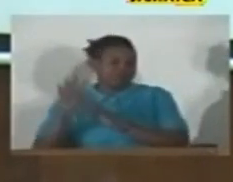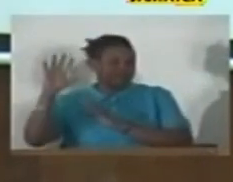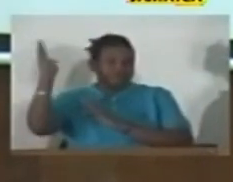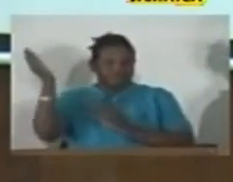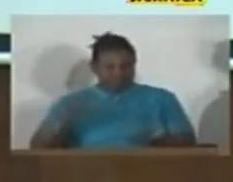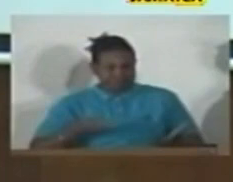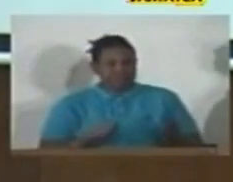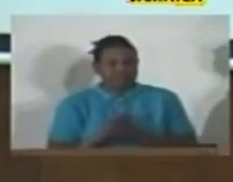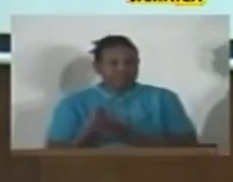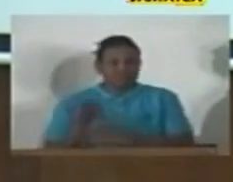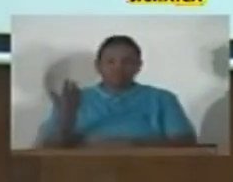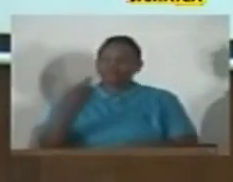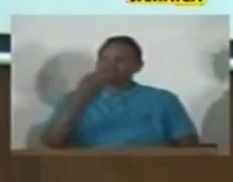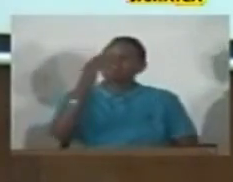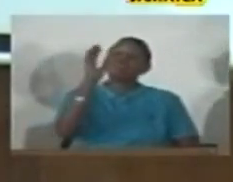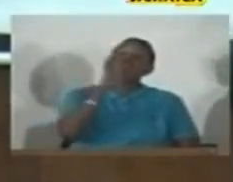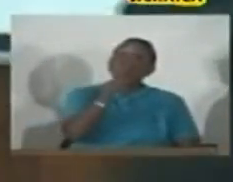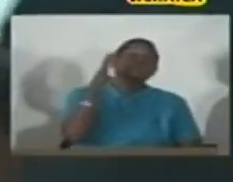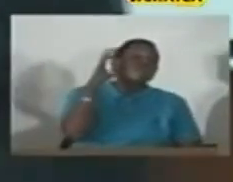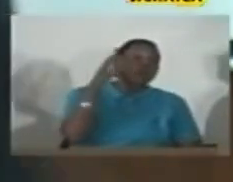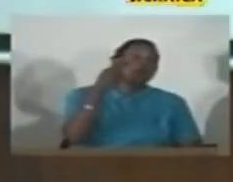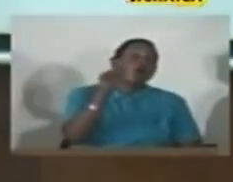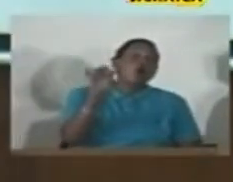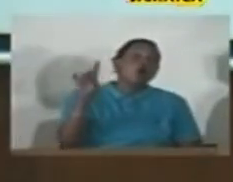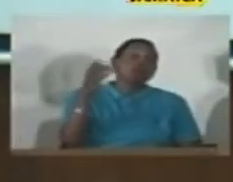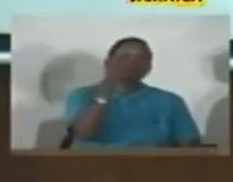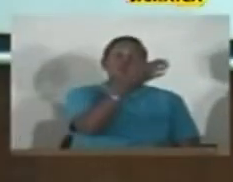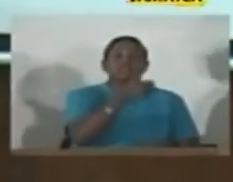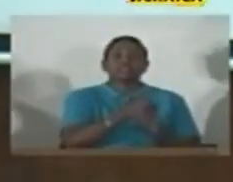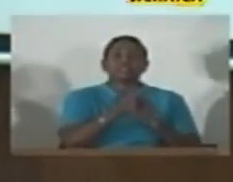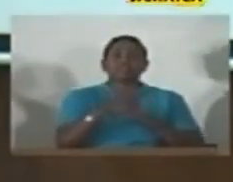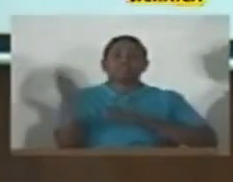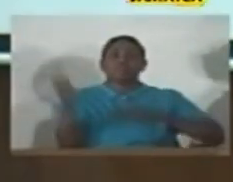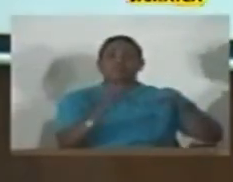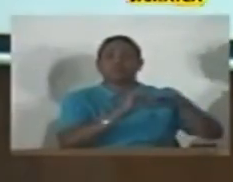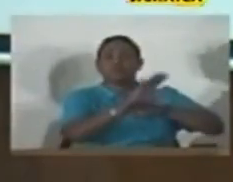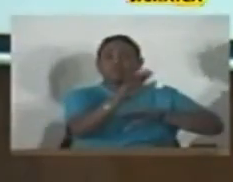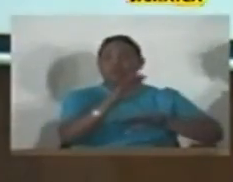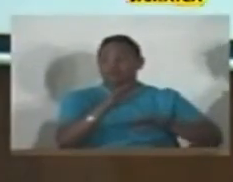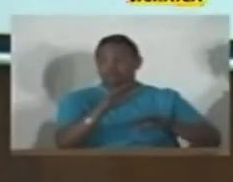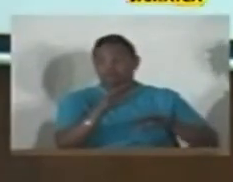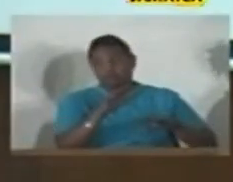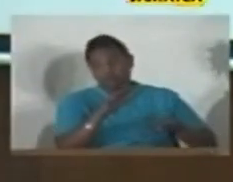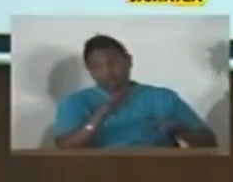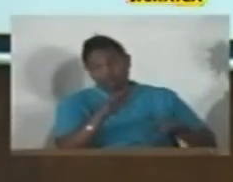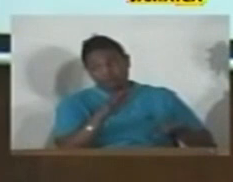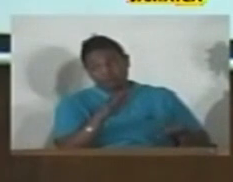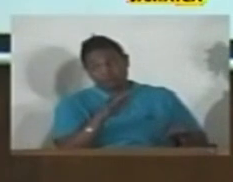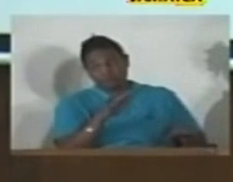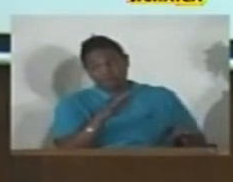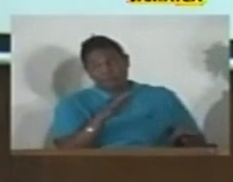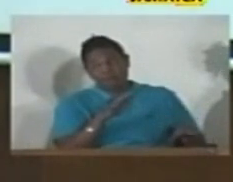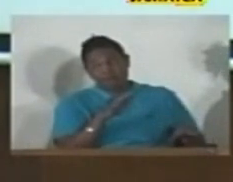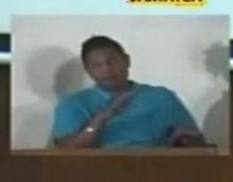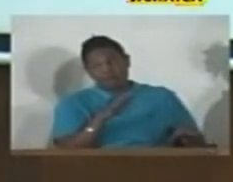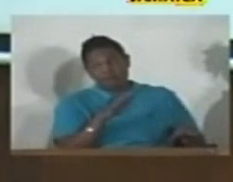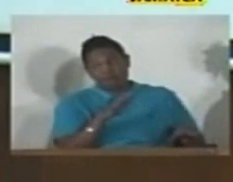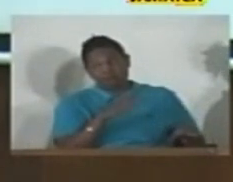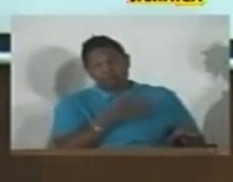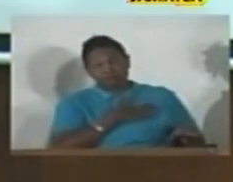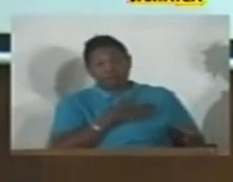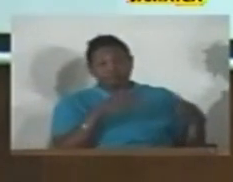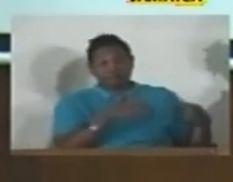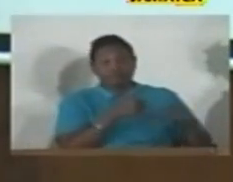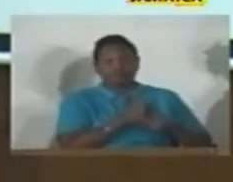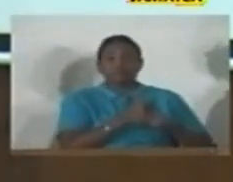at Holland intend to advise MICAF to cease the importation